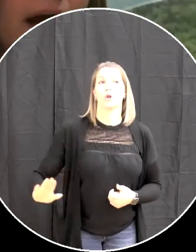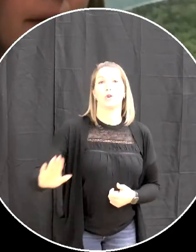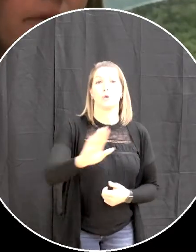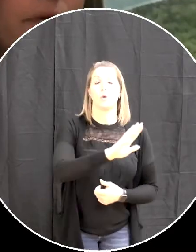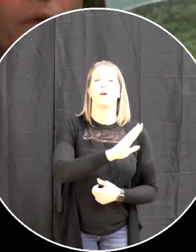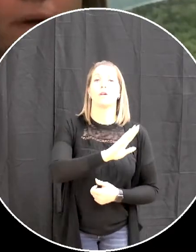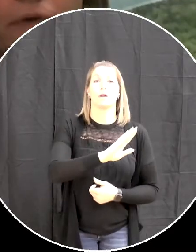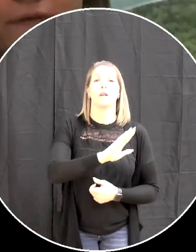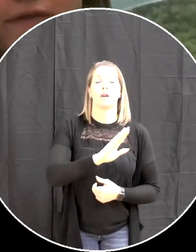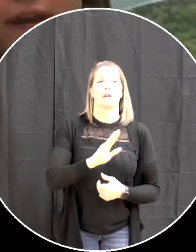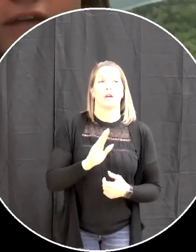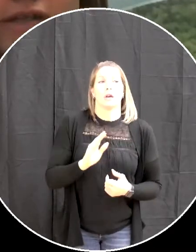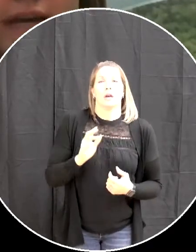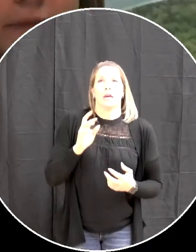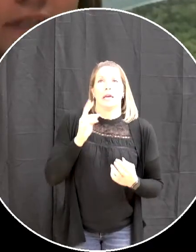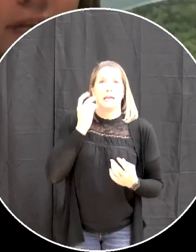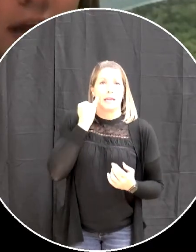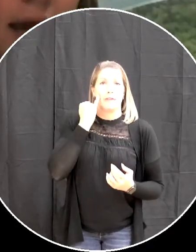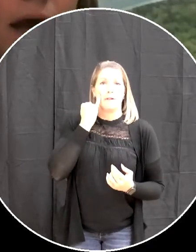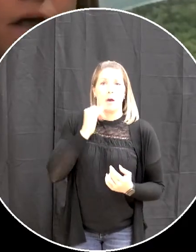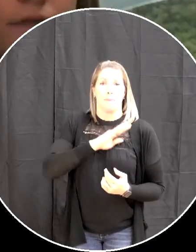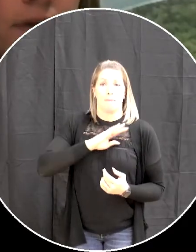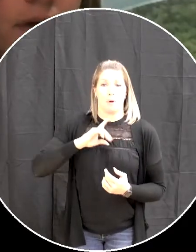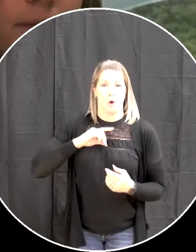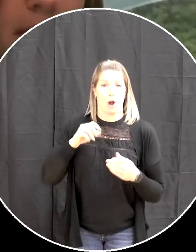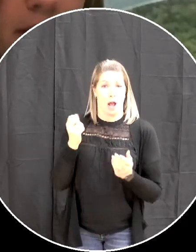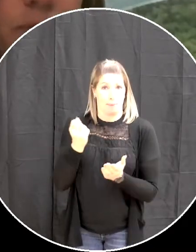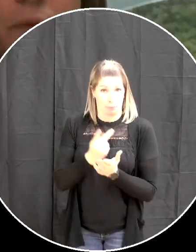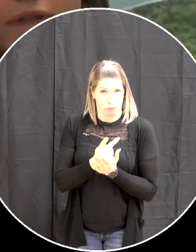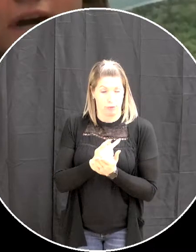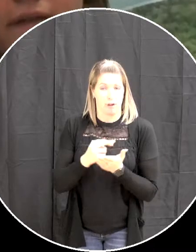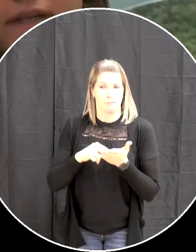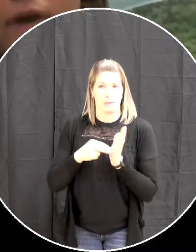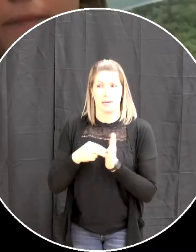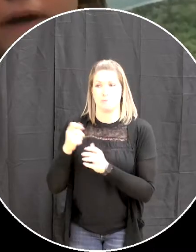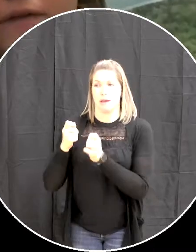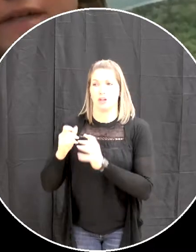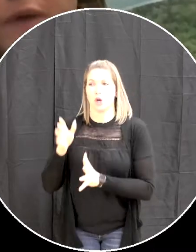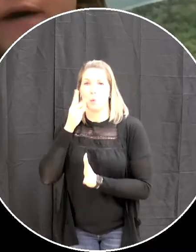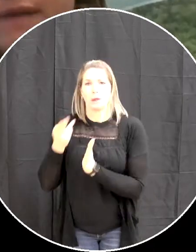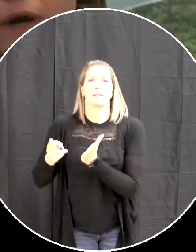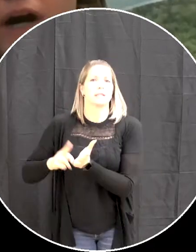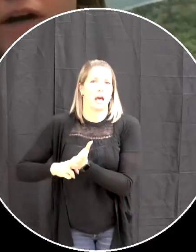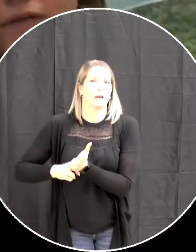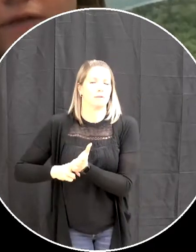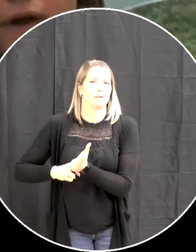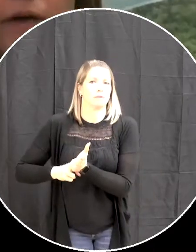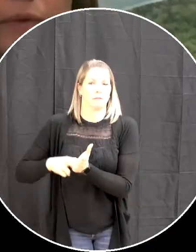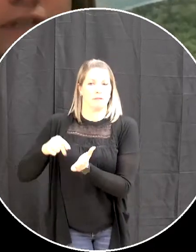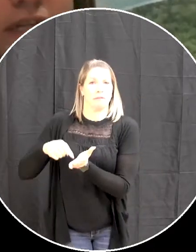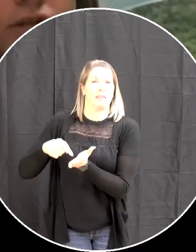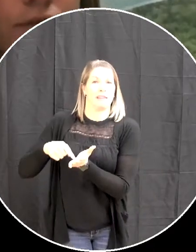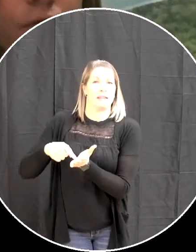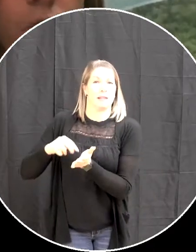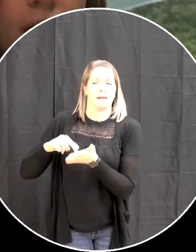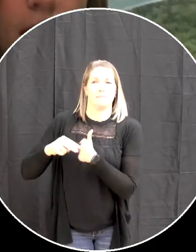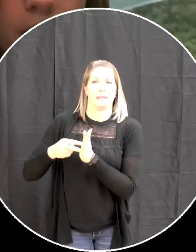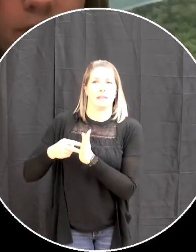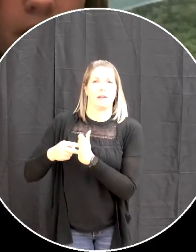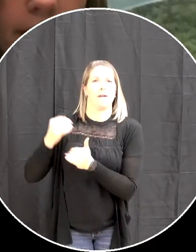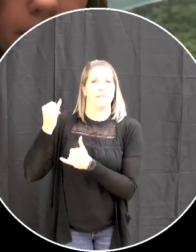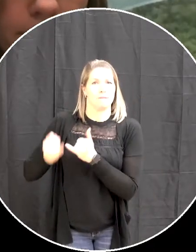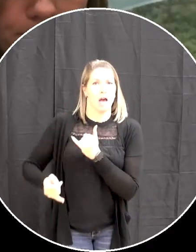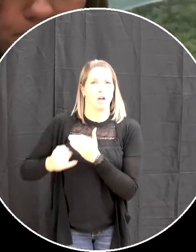hopefully. If the board approves the financial statements today, the management will sign this rep letter, and this becomes part of our final procedures for